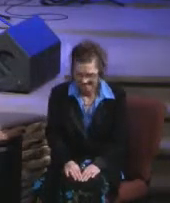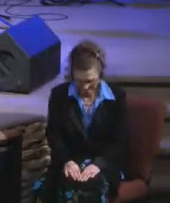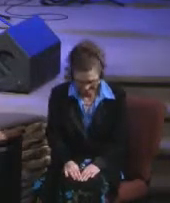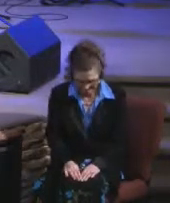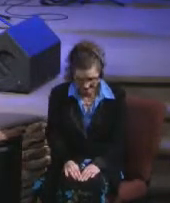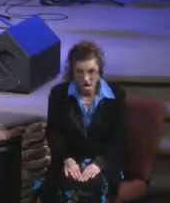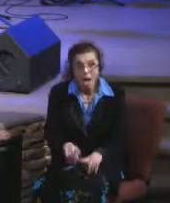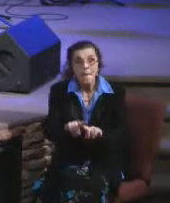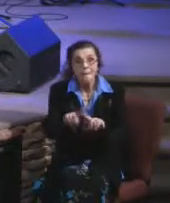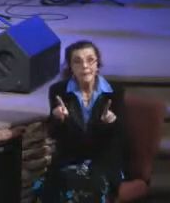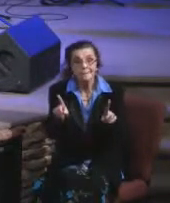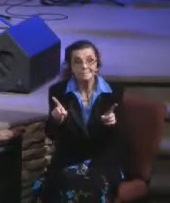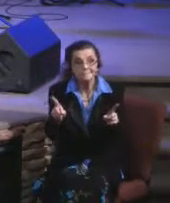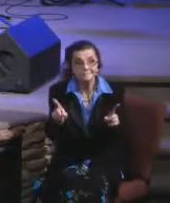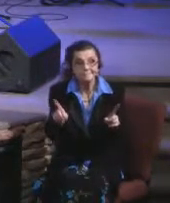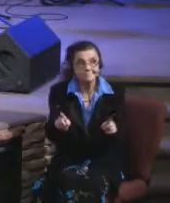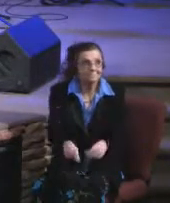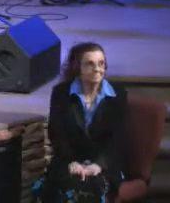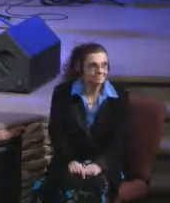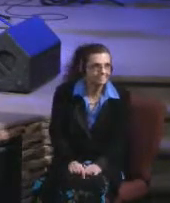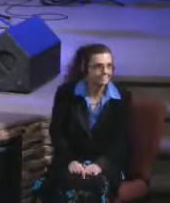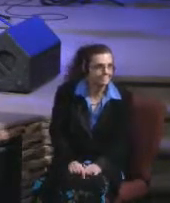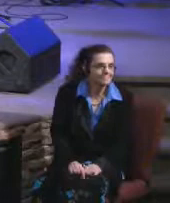Everybody say, but.